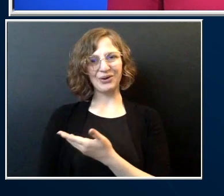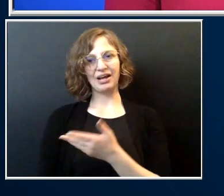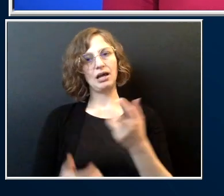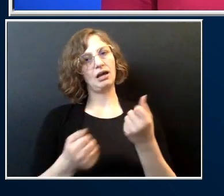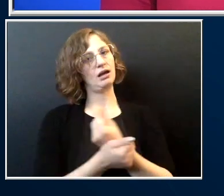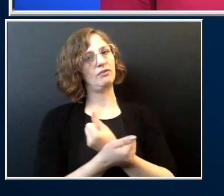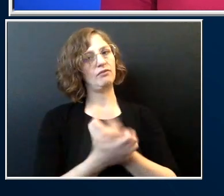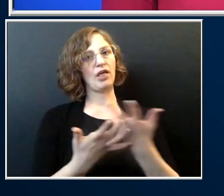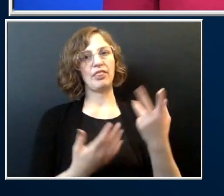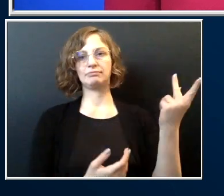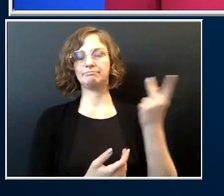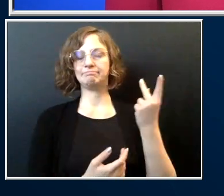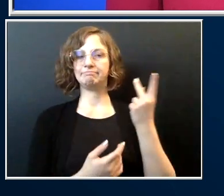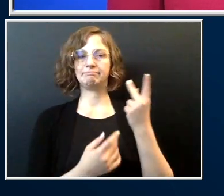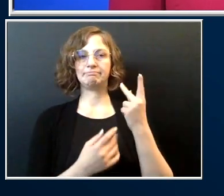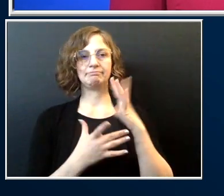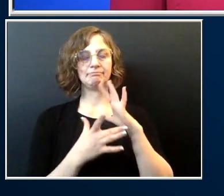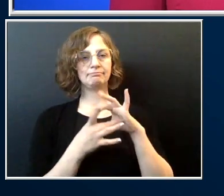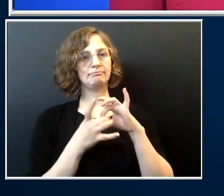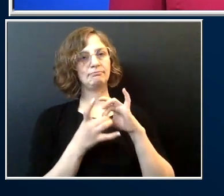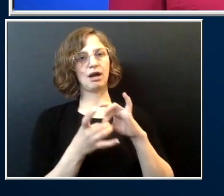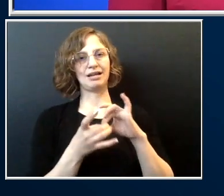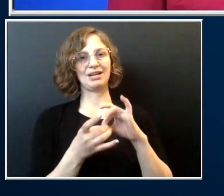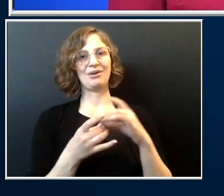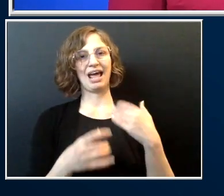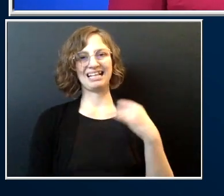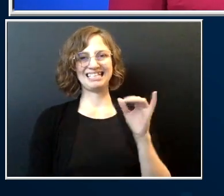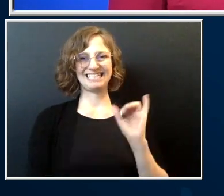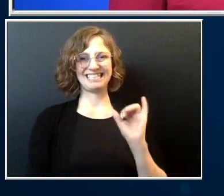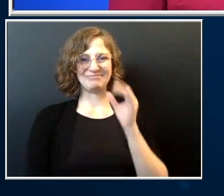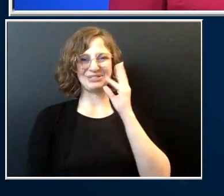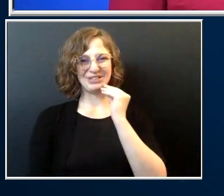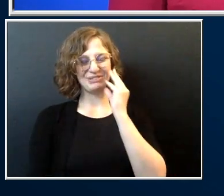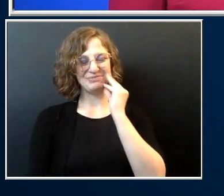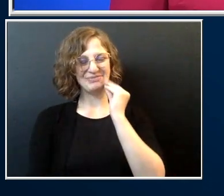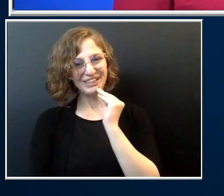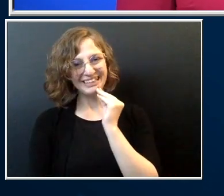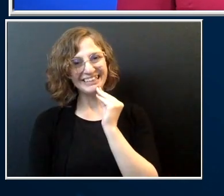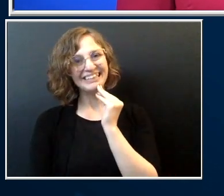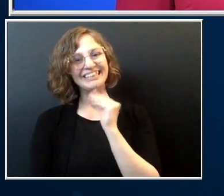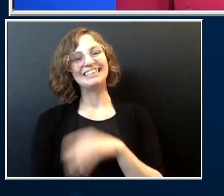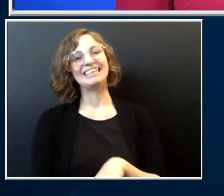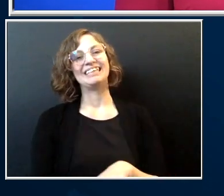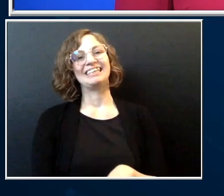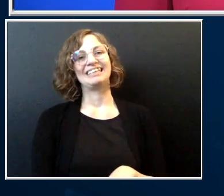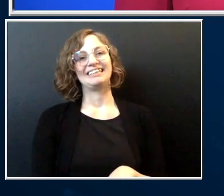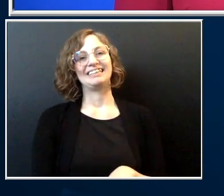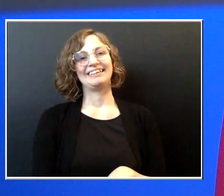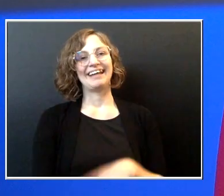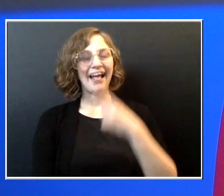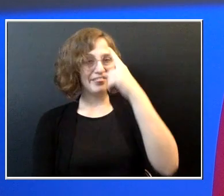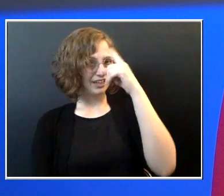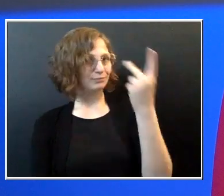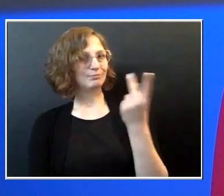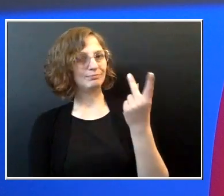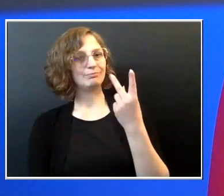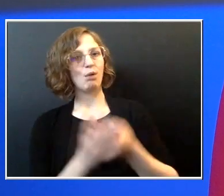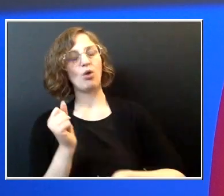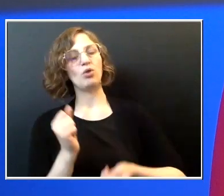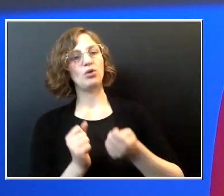very similar experiences, you know, and I think both of us being women of